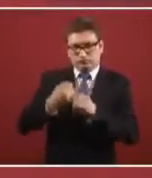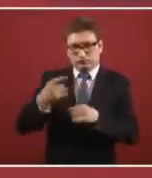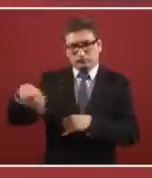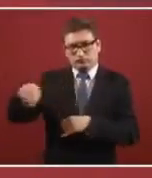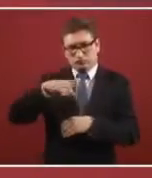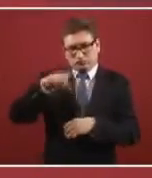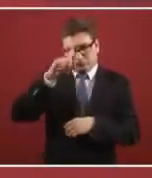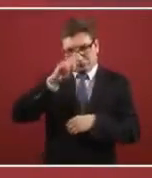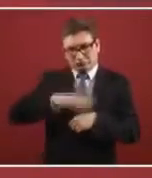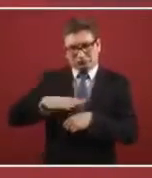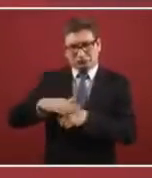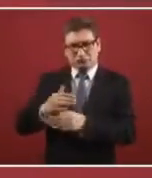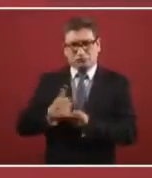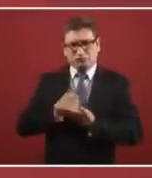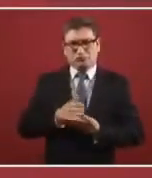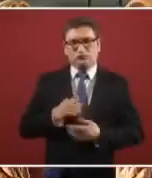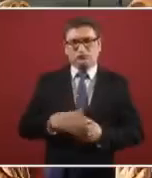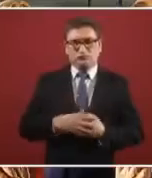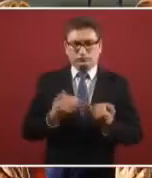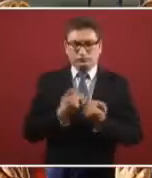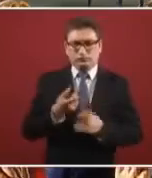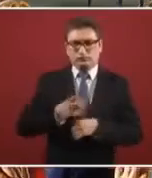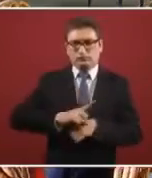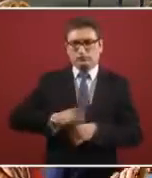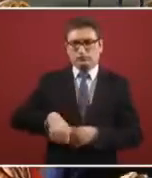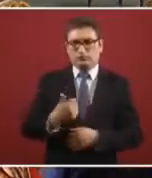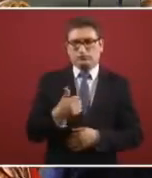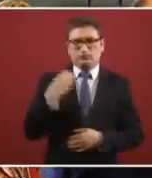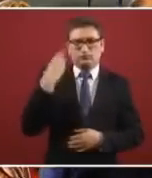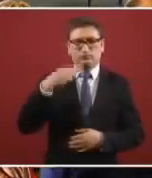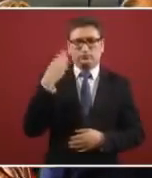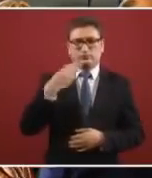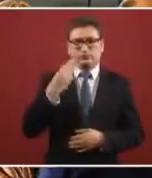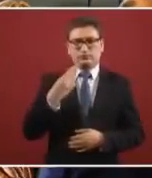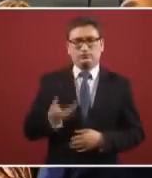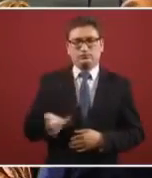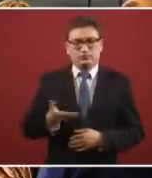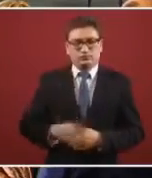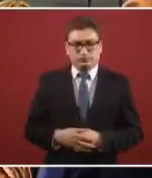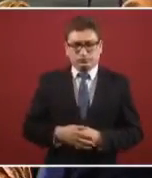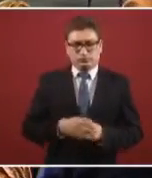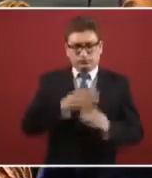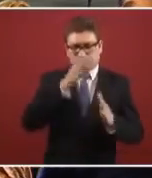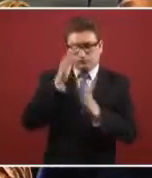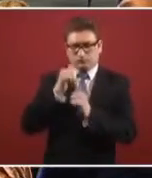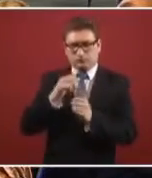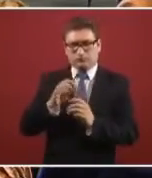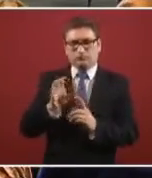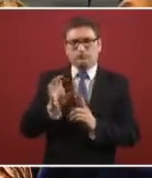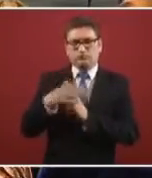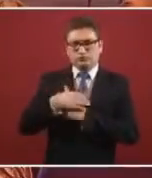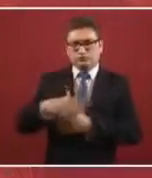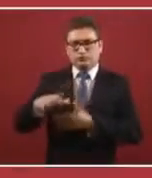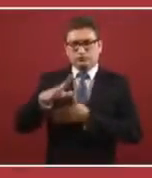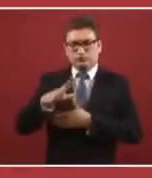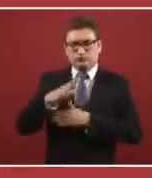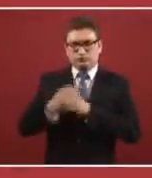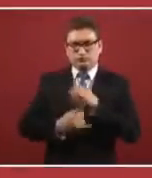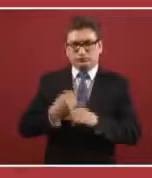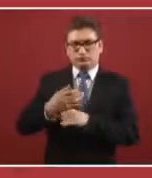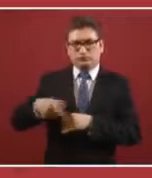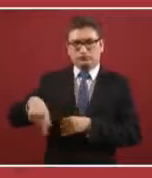support of these Motivo por el cual, international el día 11 agencies, de for marzo, which reason se on the firmó el 11th of primer March compromiso con la we Comisión signed the Interamericana first de los